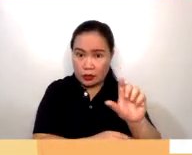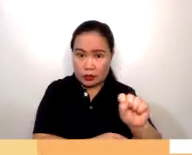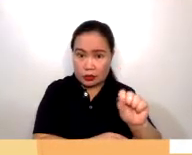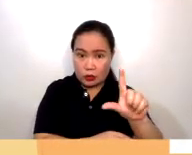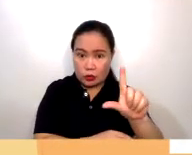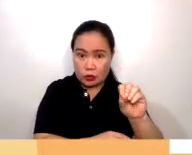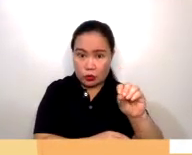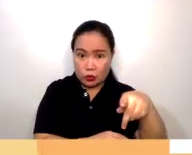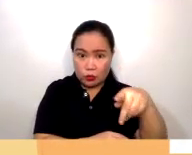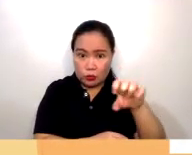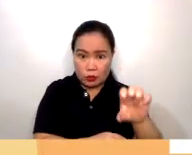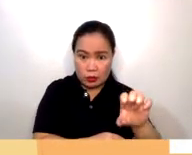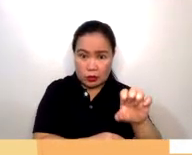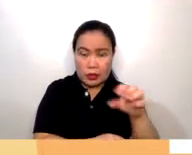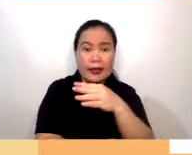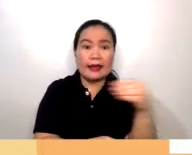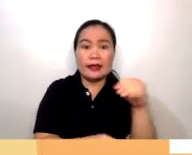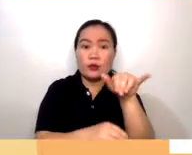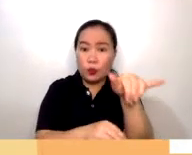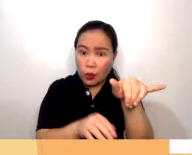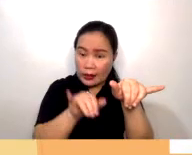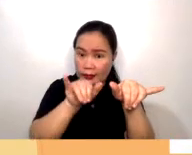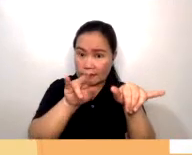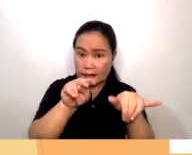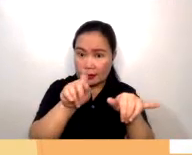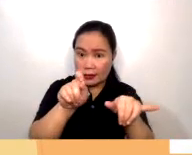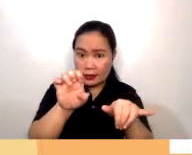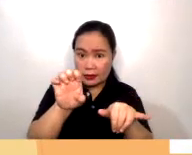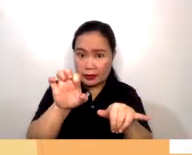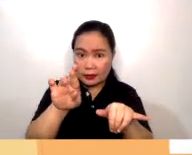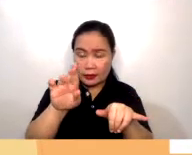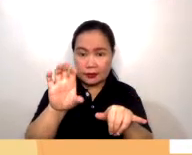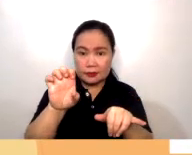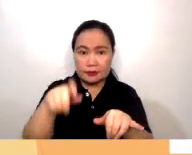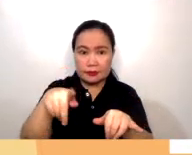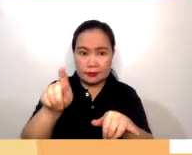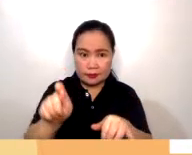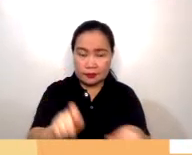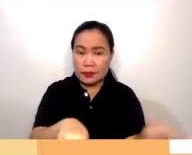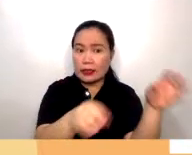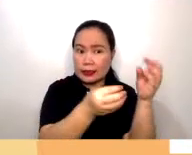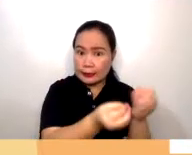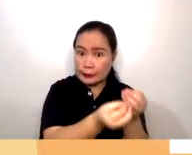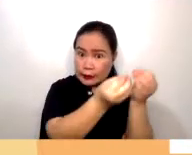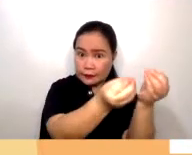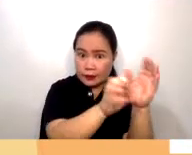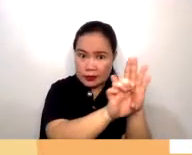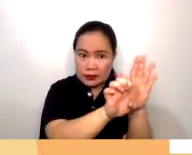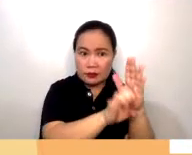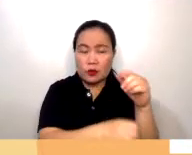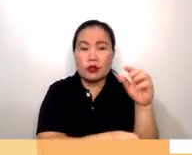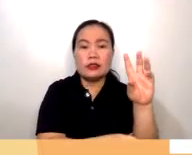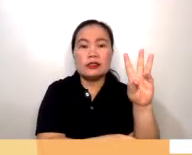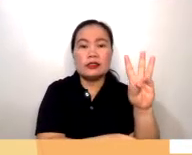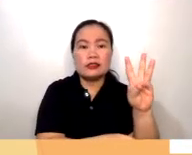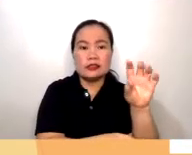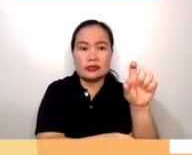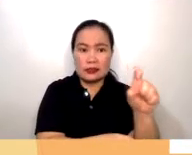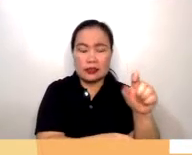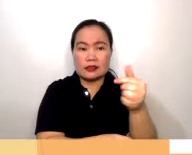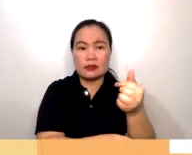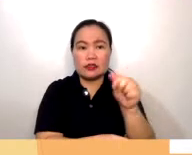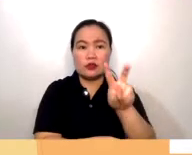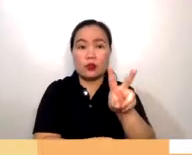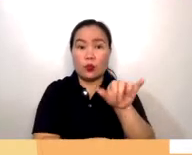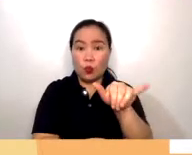and y-intercept. Okay, so our given is 6x plus 2y equals 4.